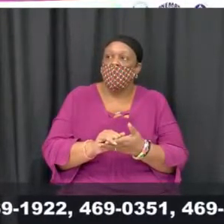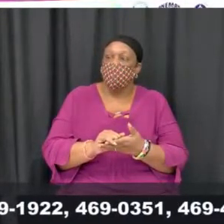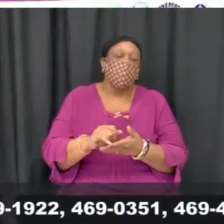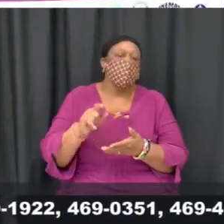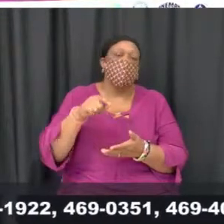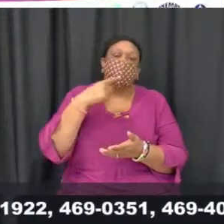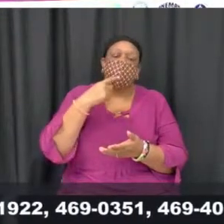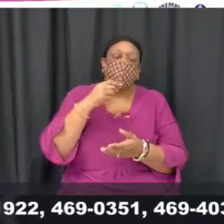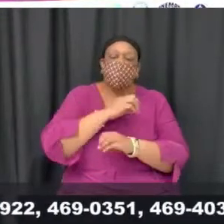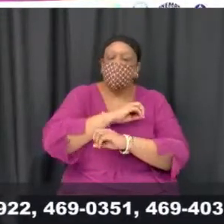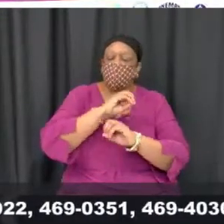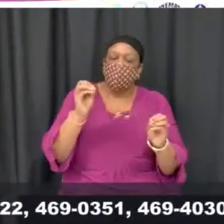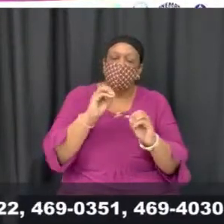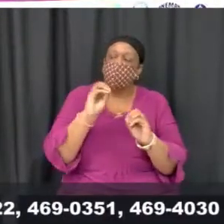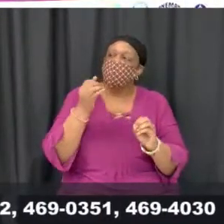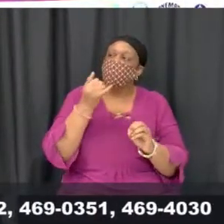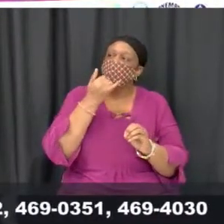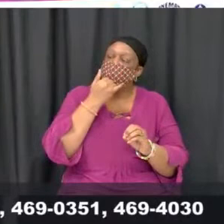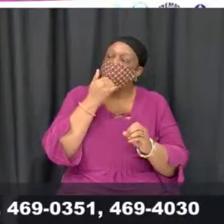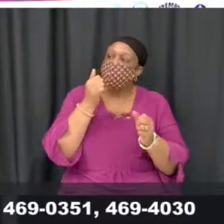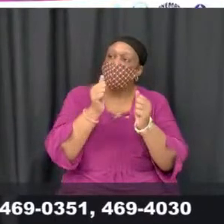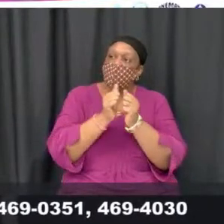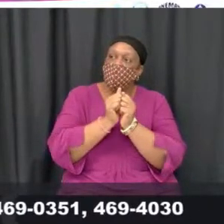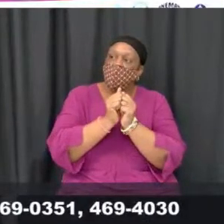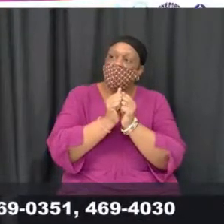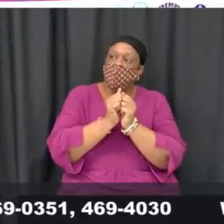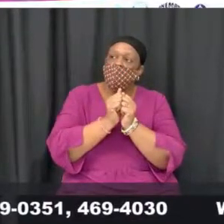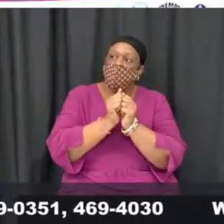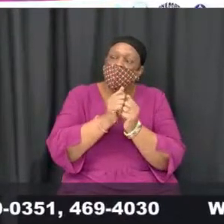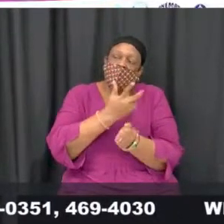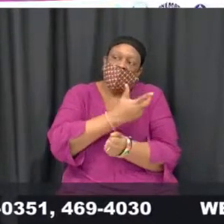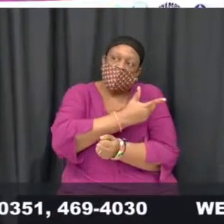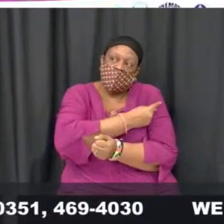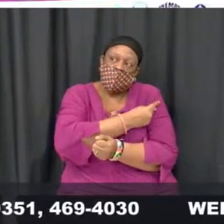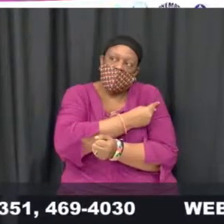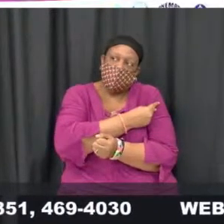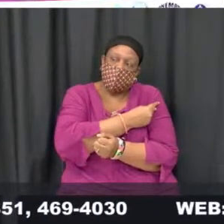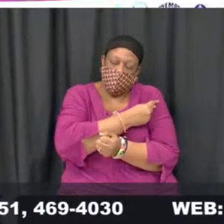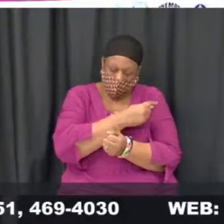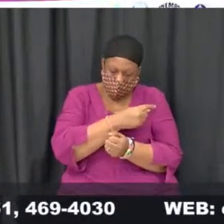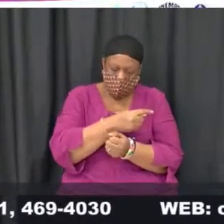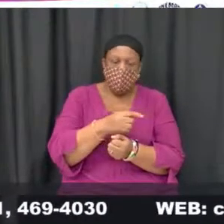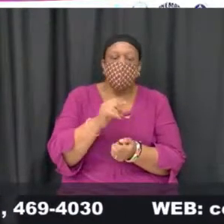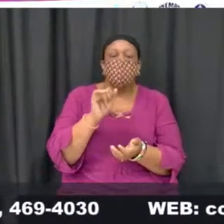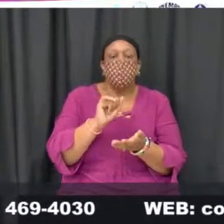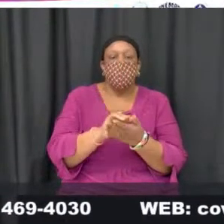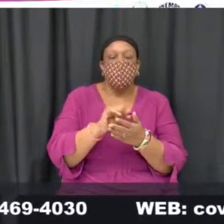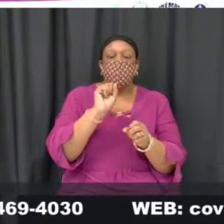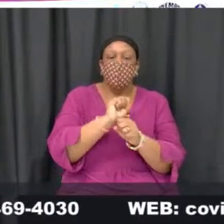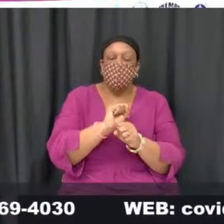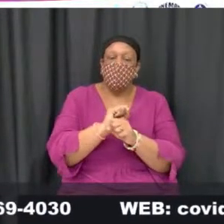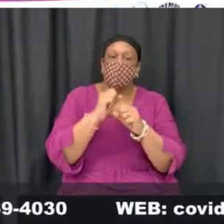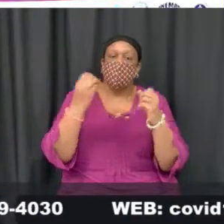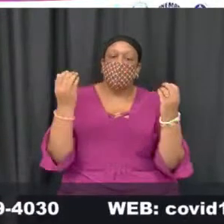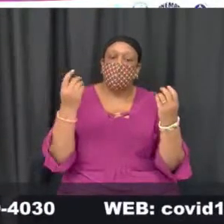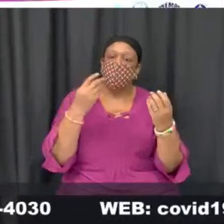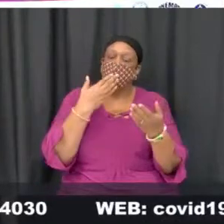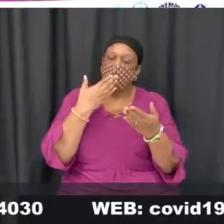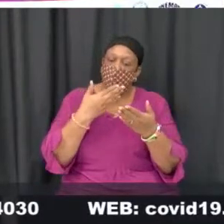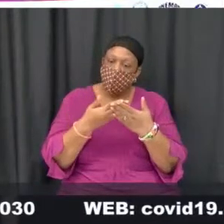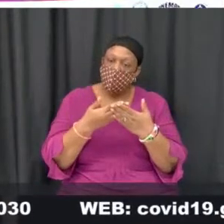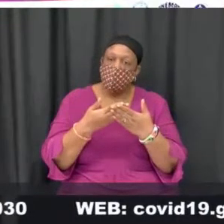AstraZeneca vaccine that's produced in India, and we know that it is working well based on the decline